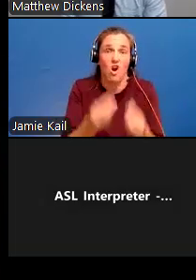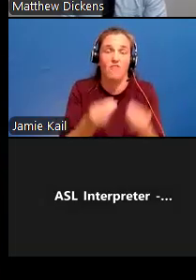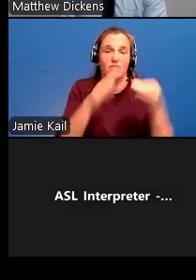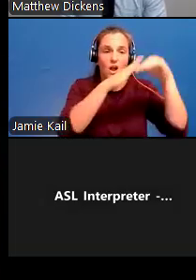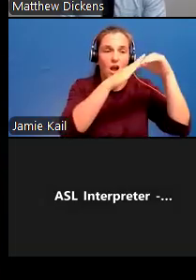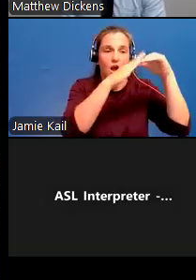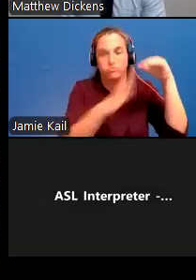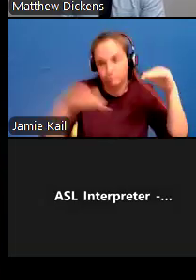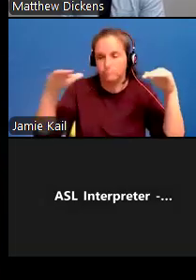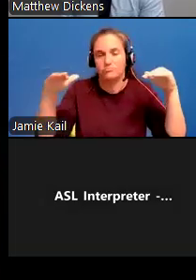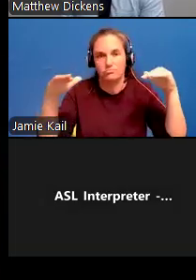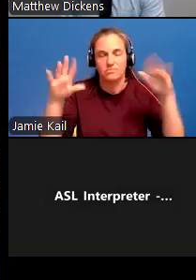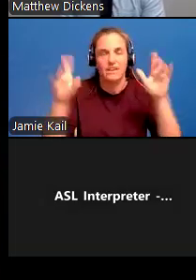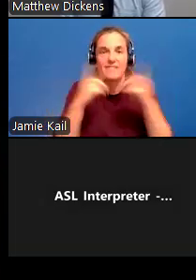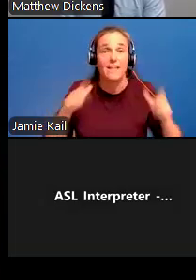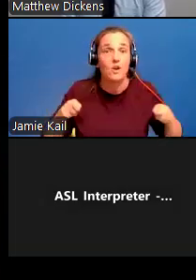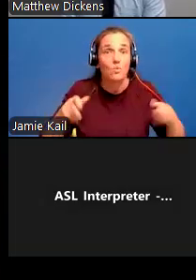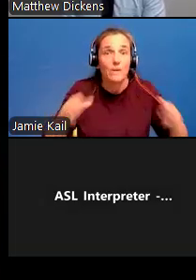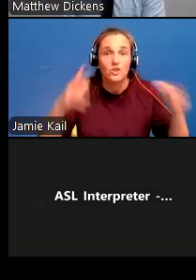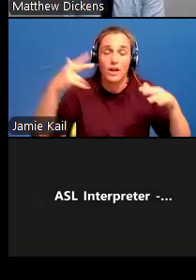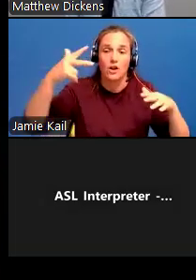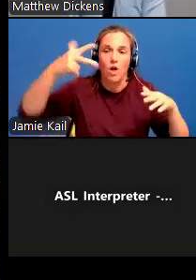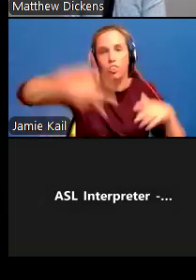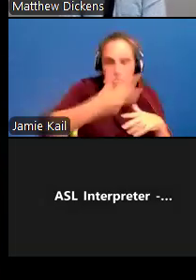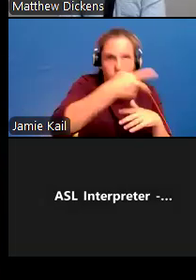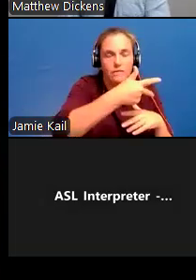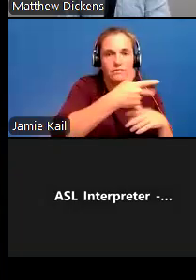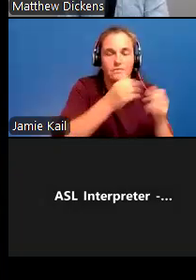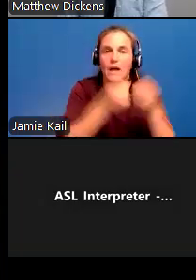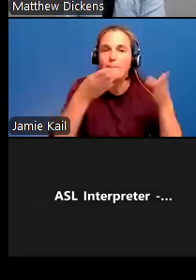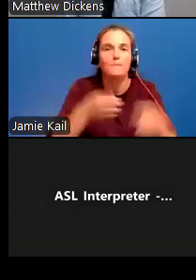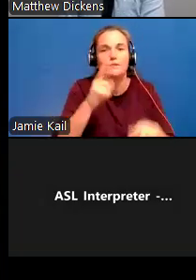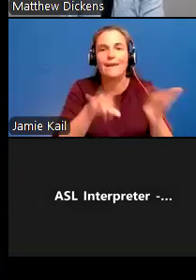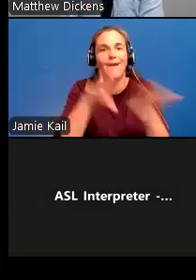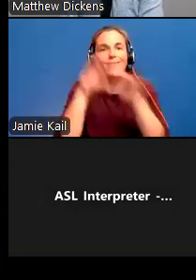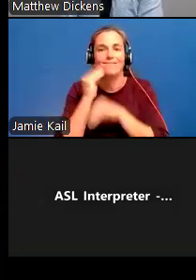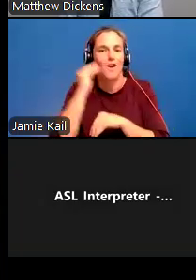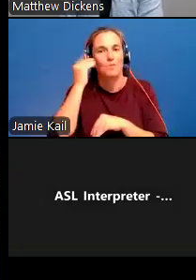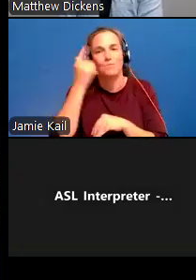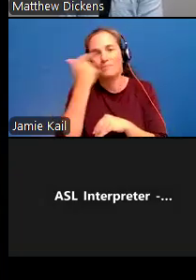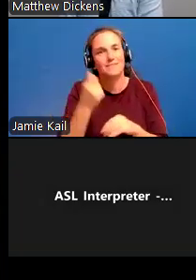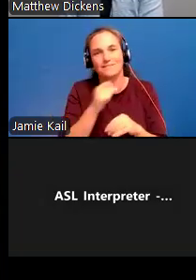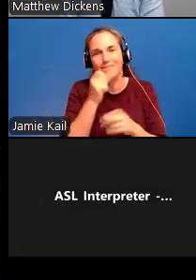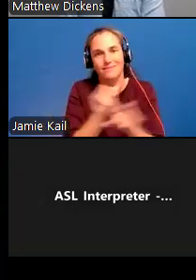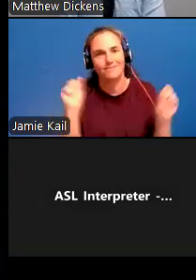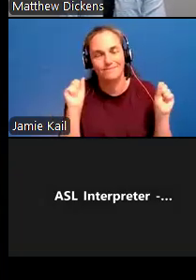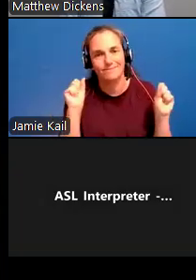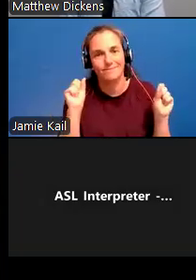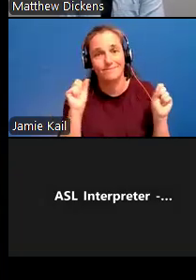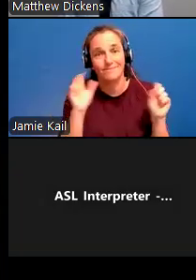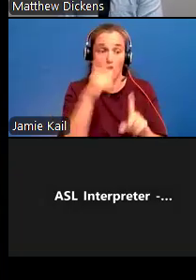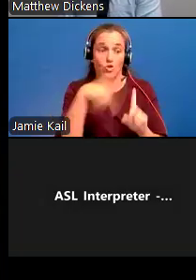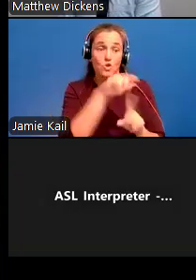in a wheelchair is unable to leave their home, right? Because it's not safe. In these situations, APS